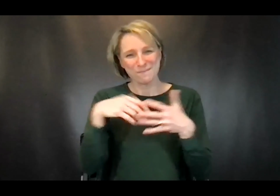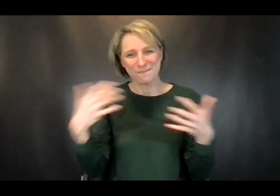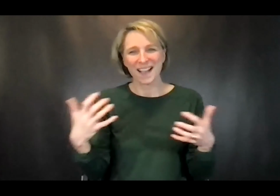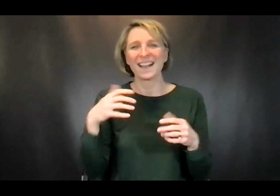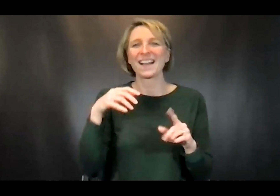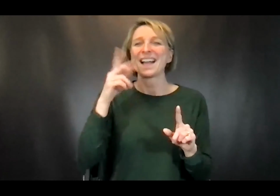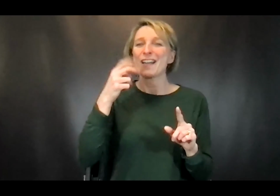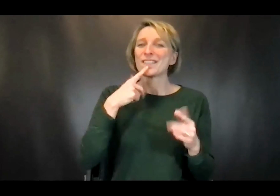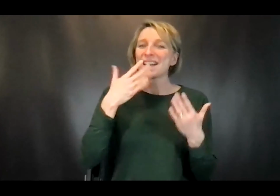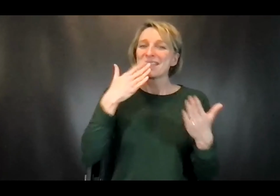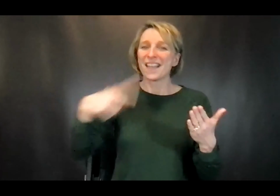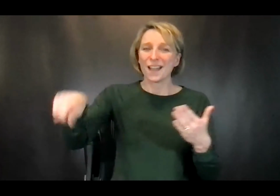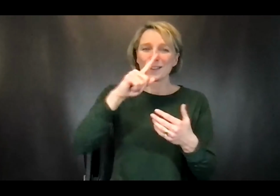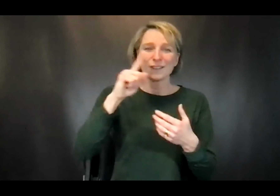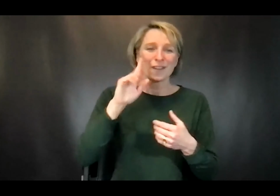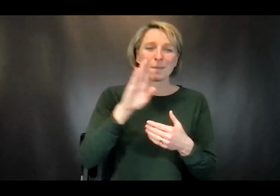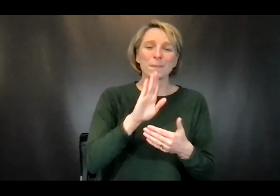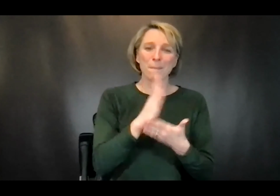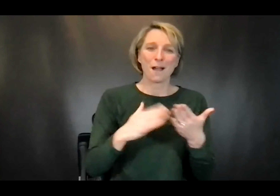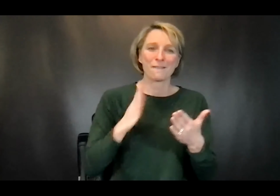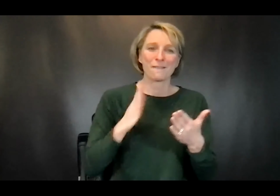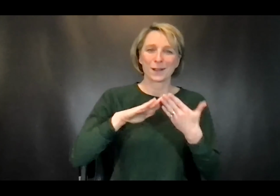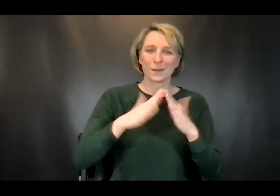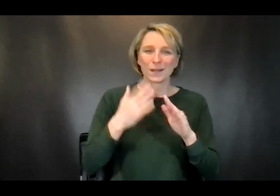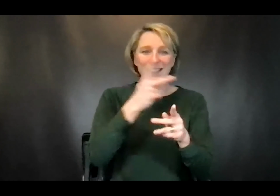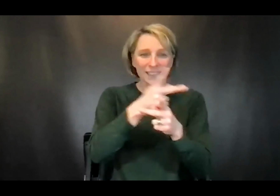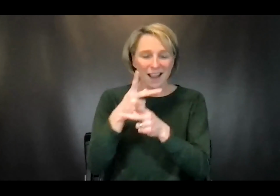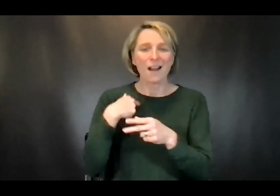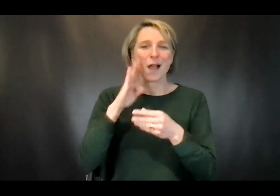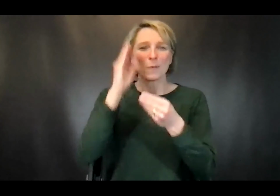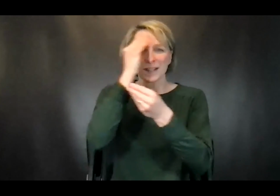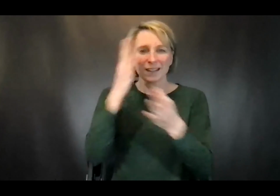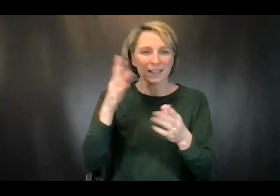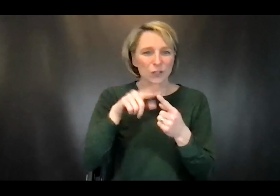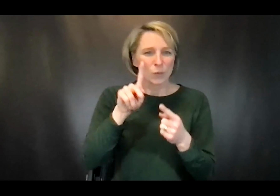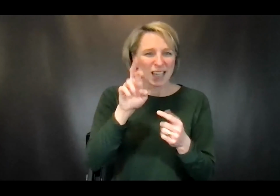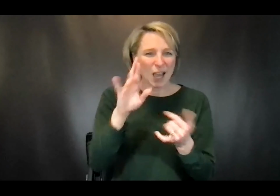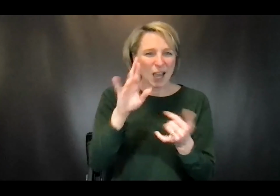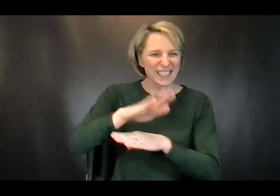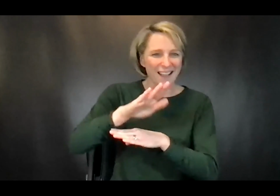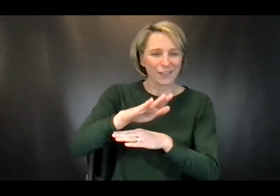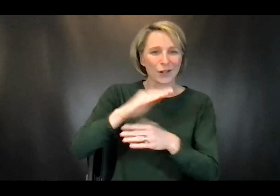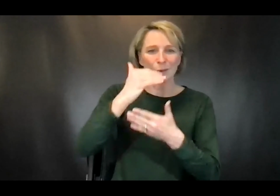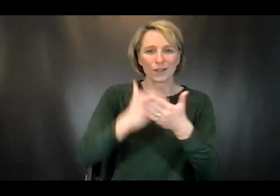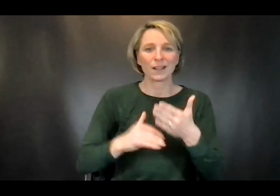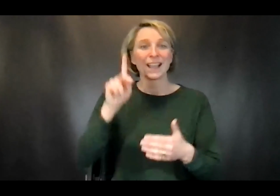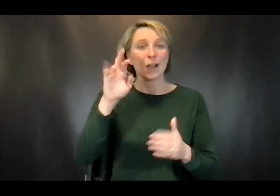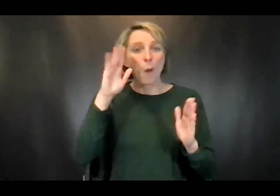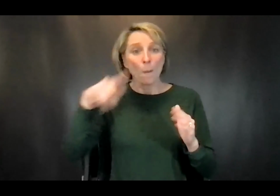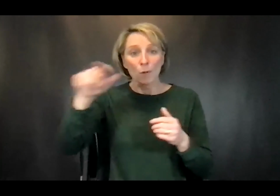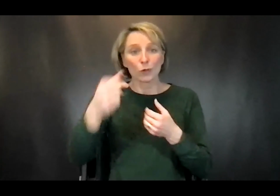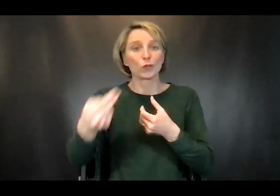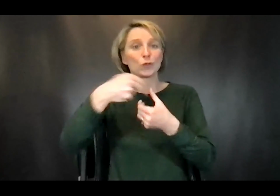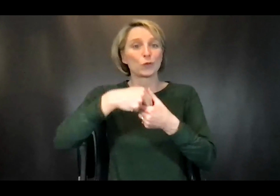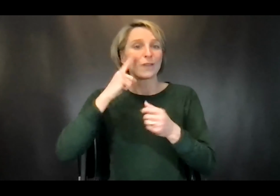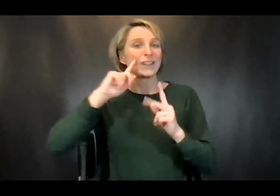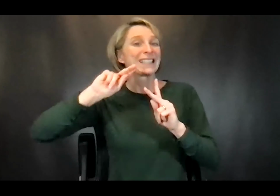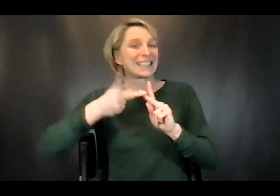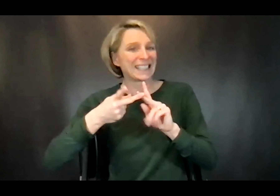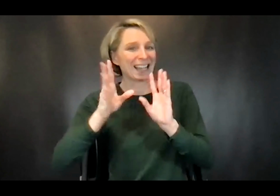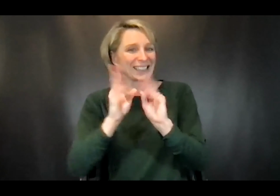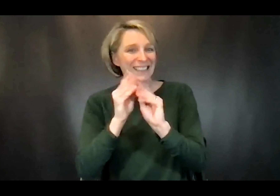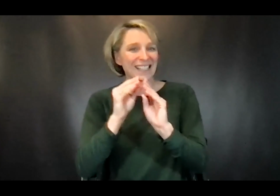Thank you for being part of my community. Take care, everyone, and I'll get that information out to Carrie this afternoon. All right, and hopefully you can all join us for session 2.